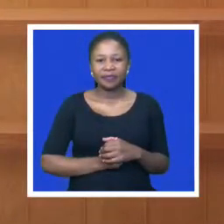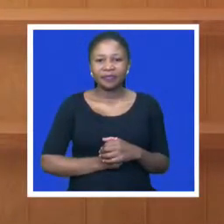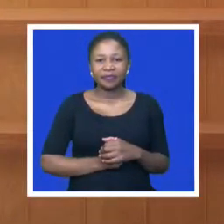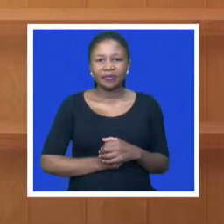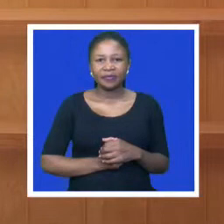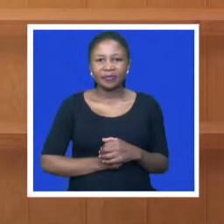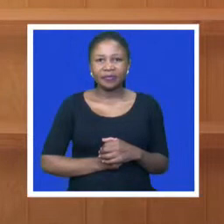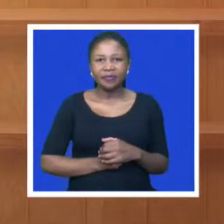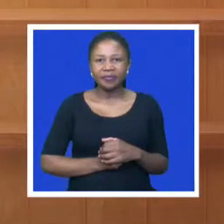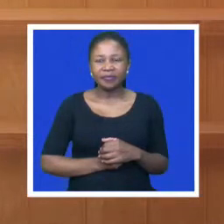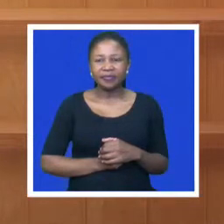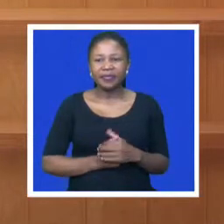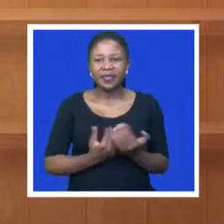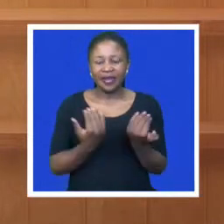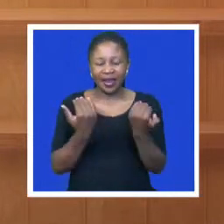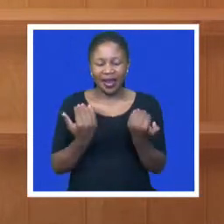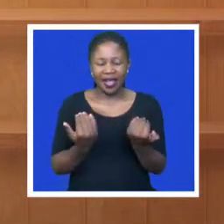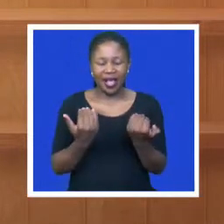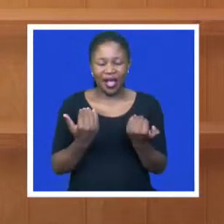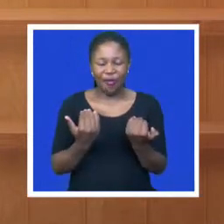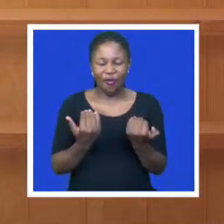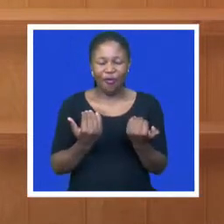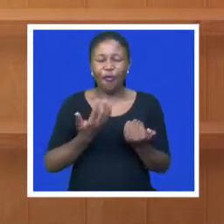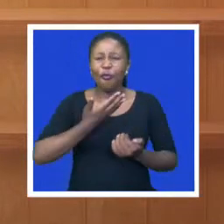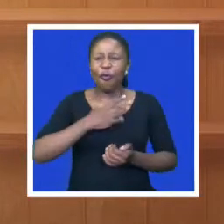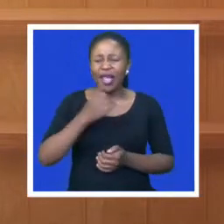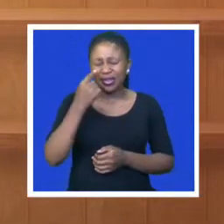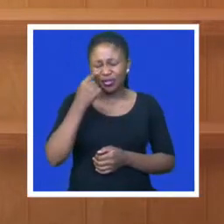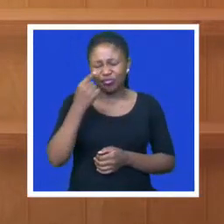a look at the following video.